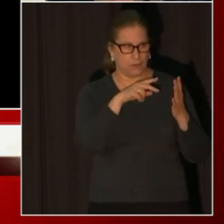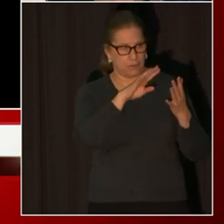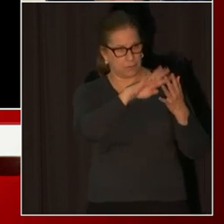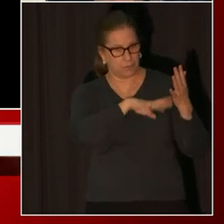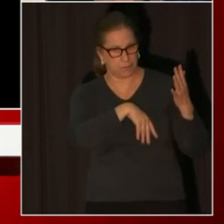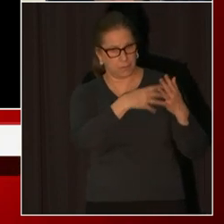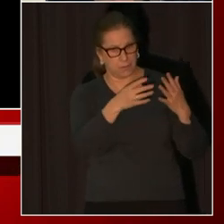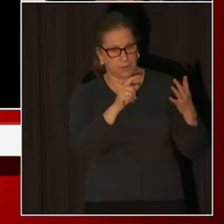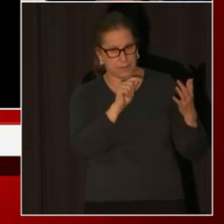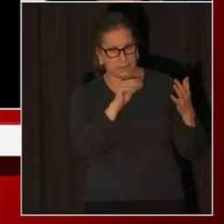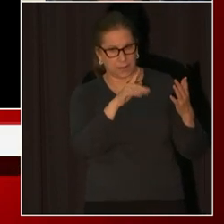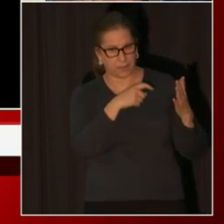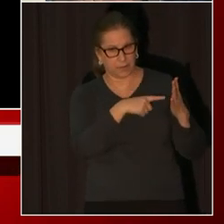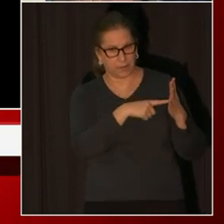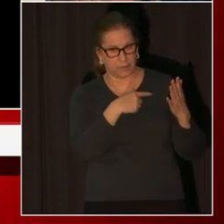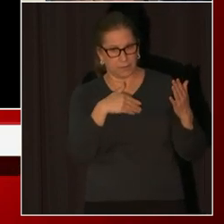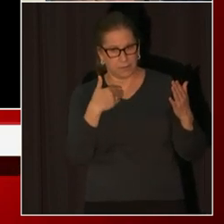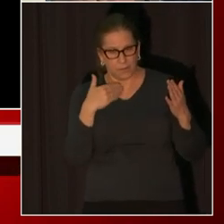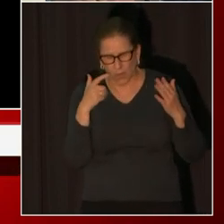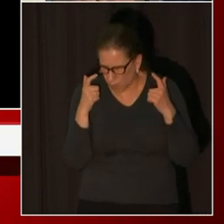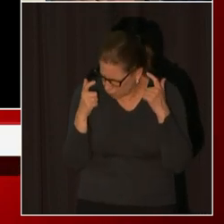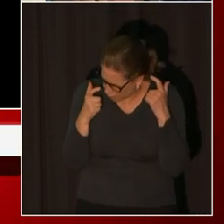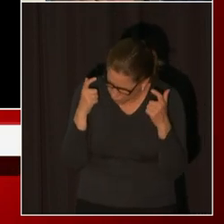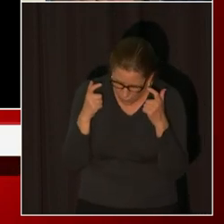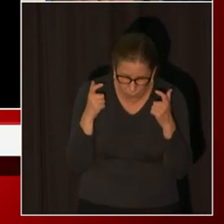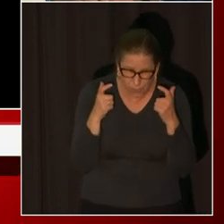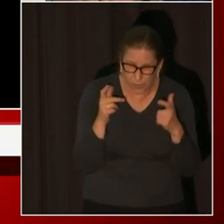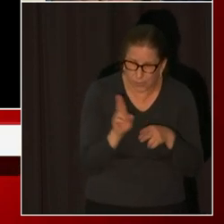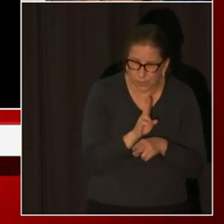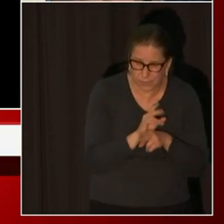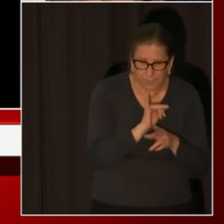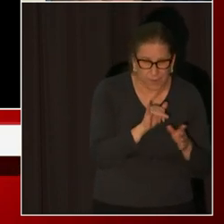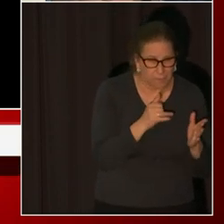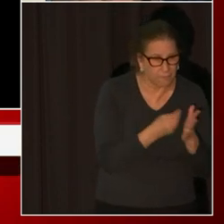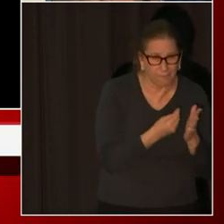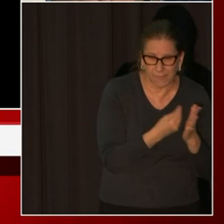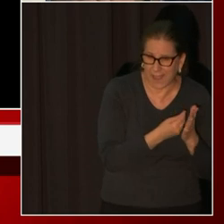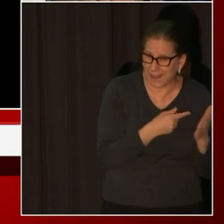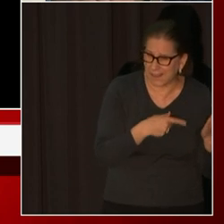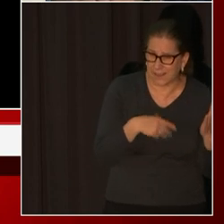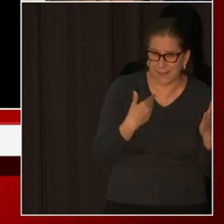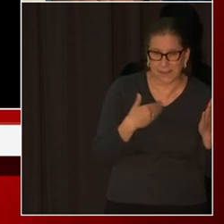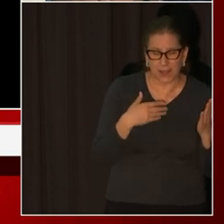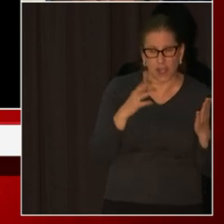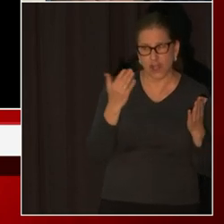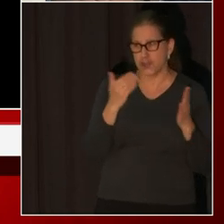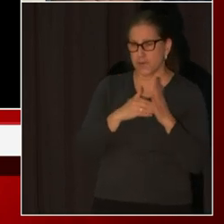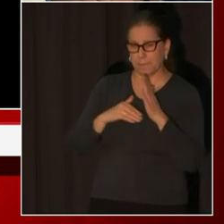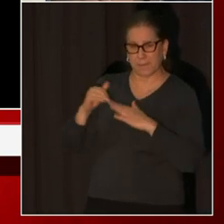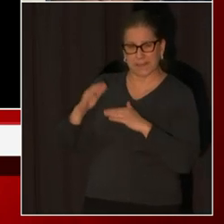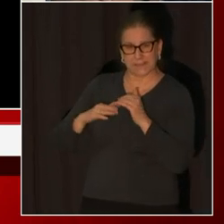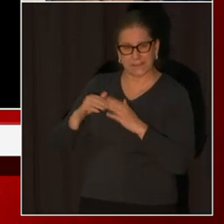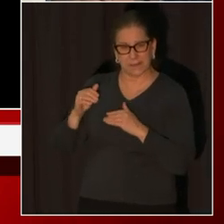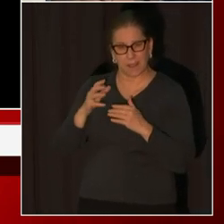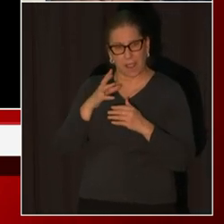significant use, but there's also a rebuilding and maintaining of those to a level that gets you to a quality credit that